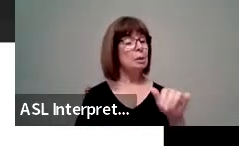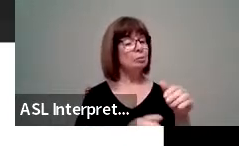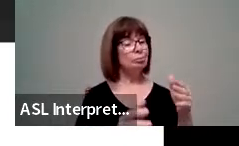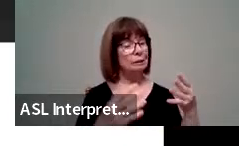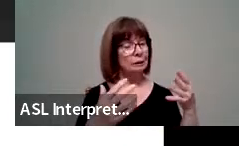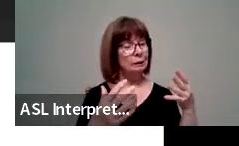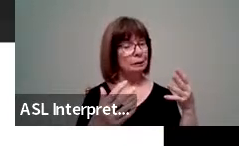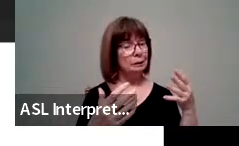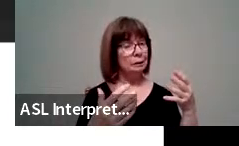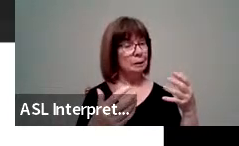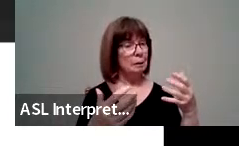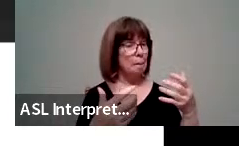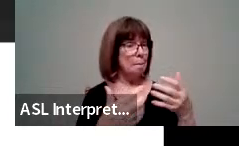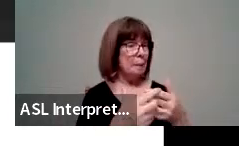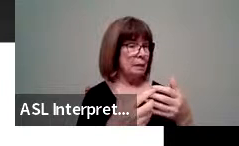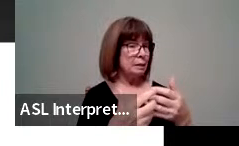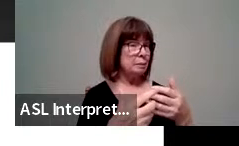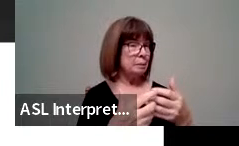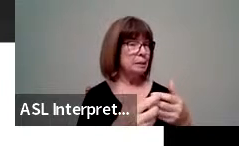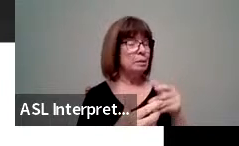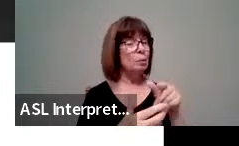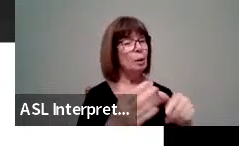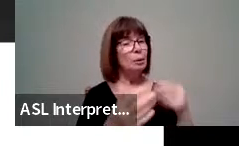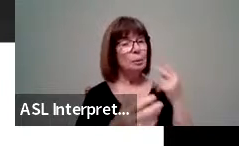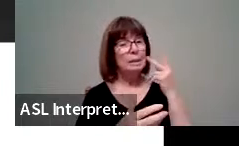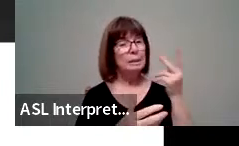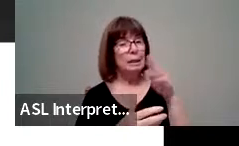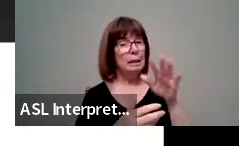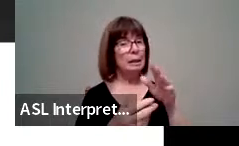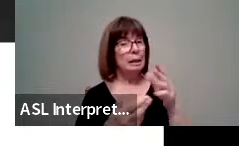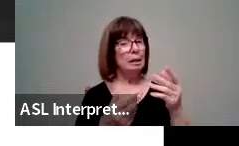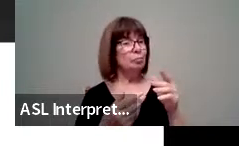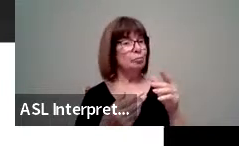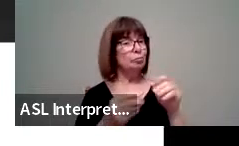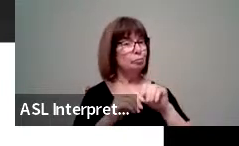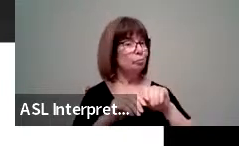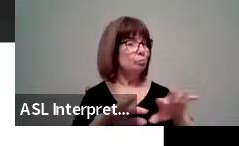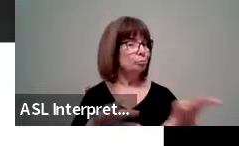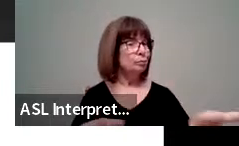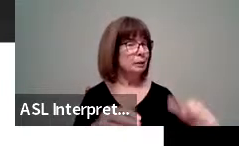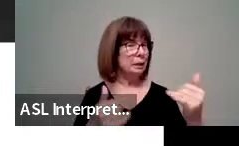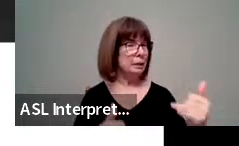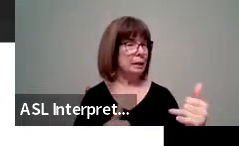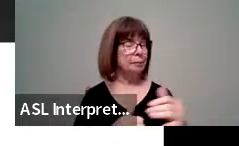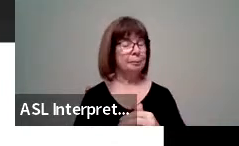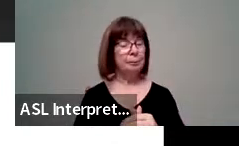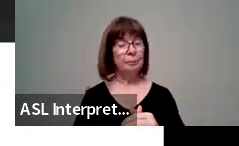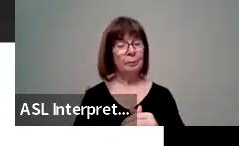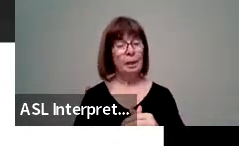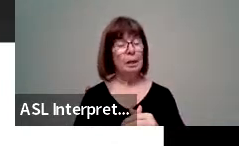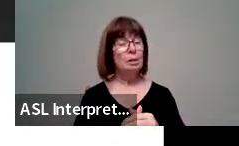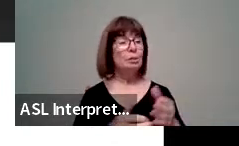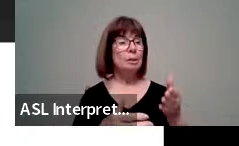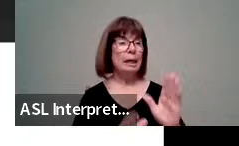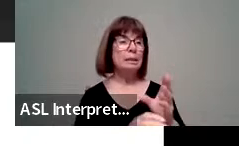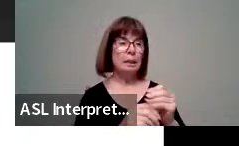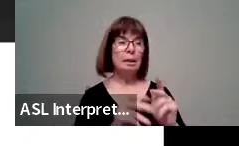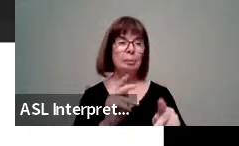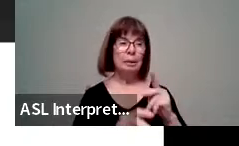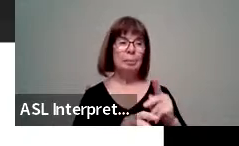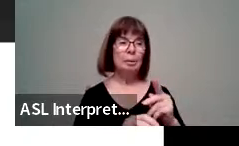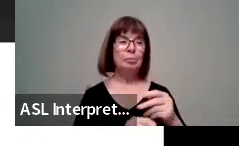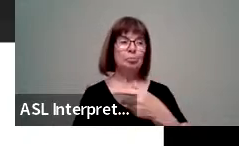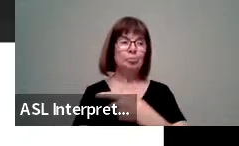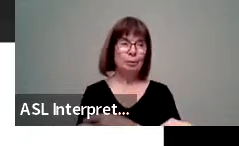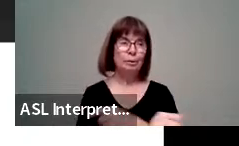to more closely match what we see circulating now. So let's get people boosted.